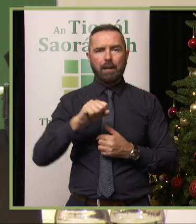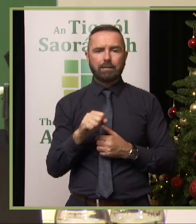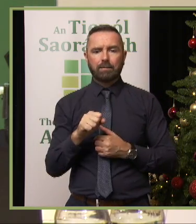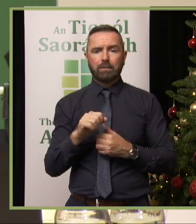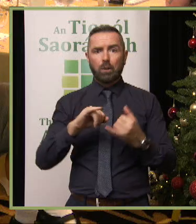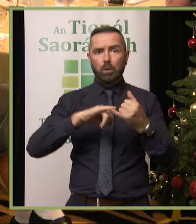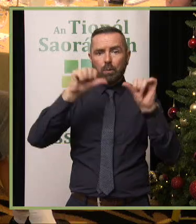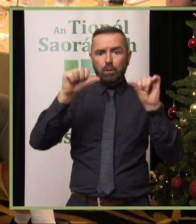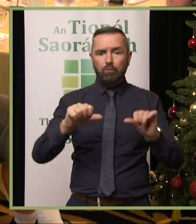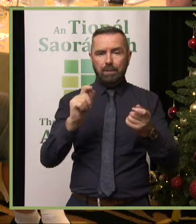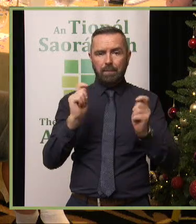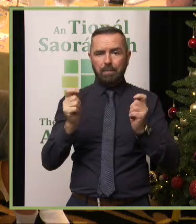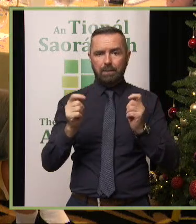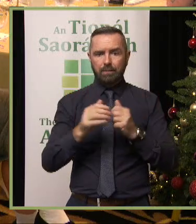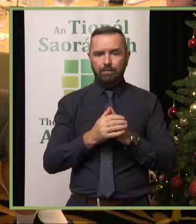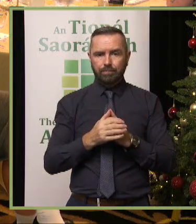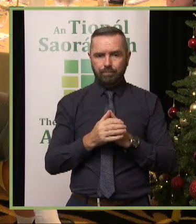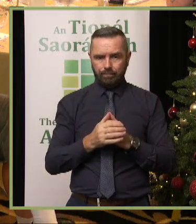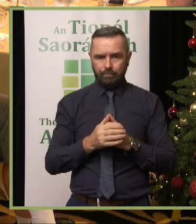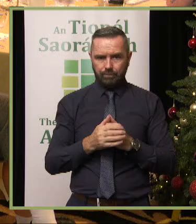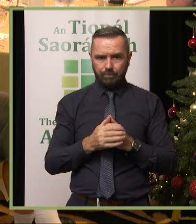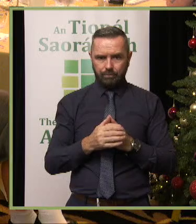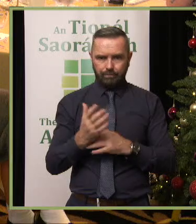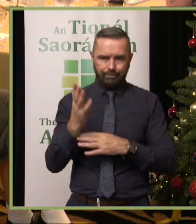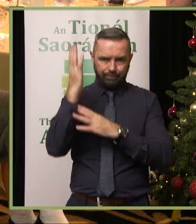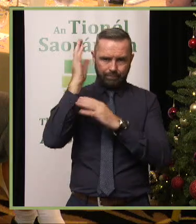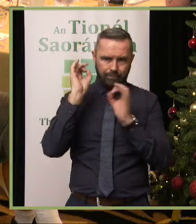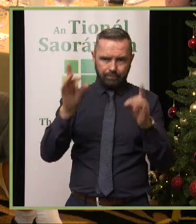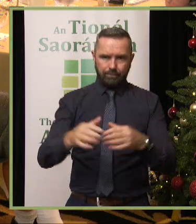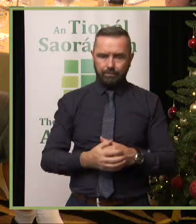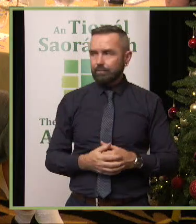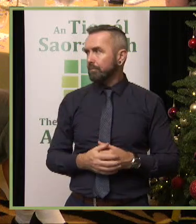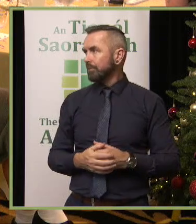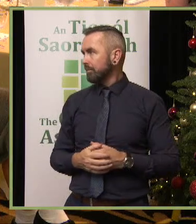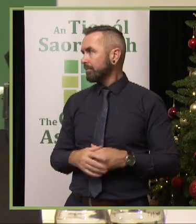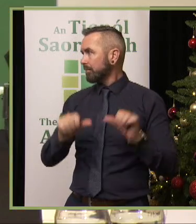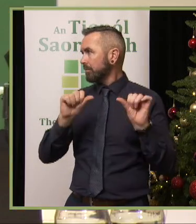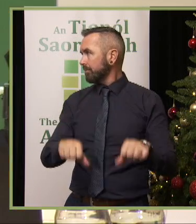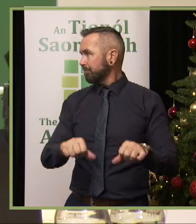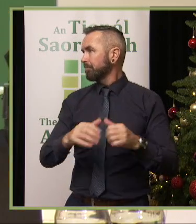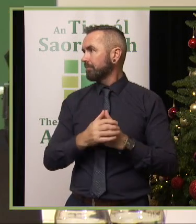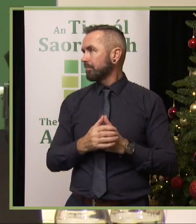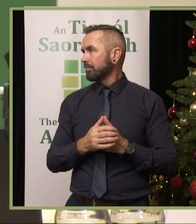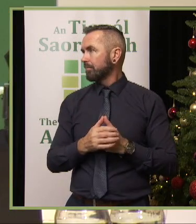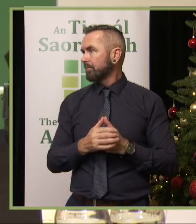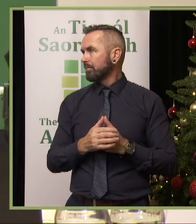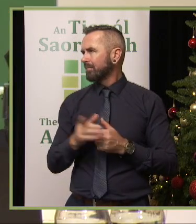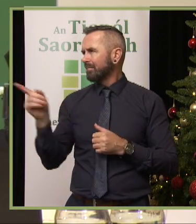In favour of this amendment? All in favour? Okay. It's carried.